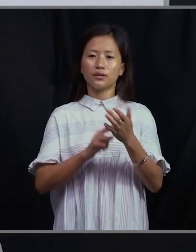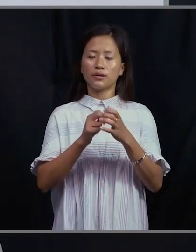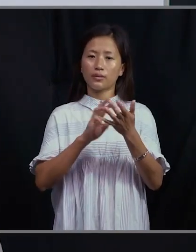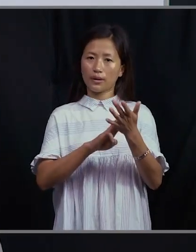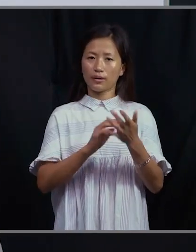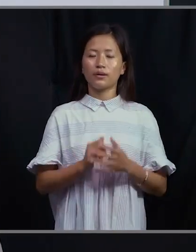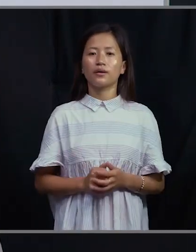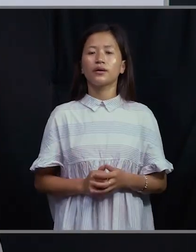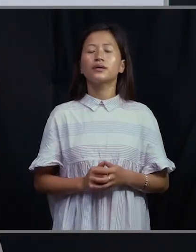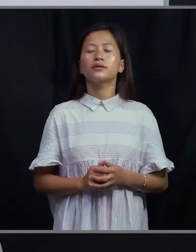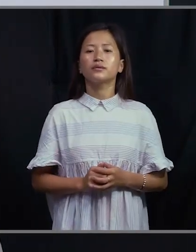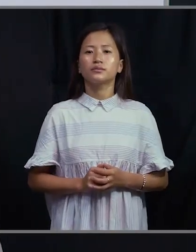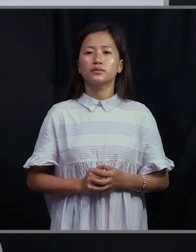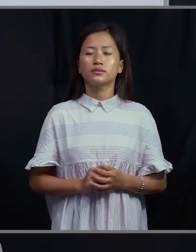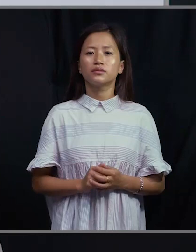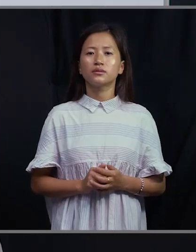Nikah-nama,